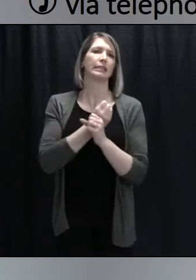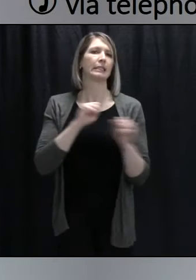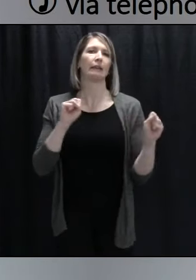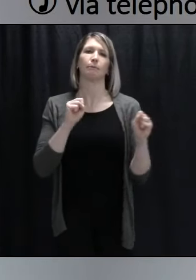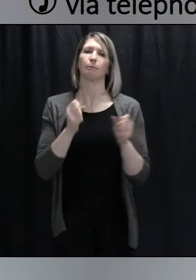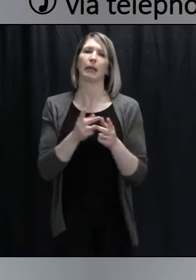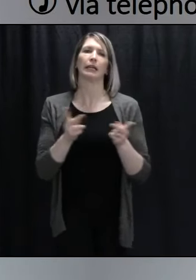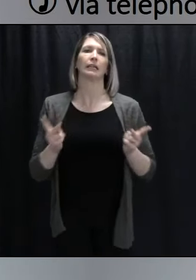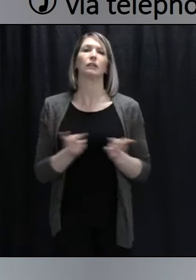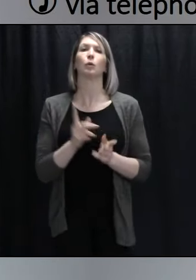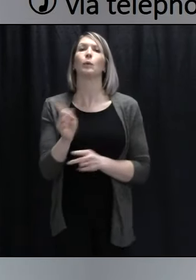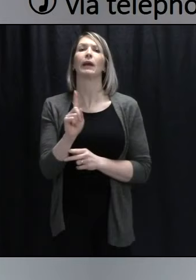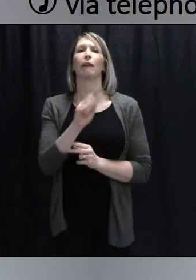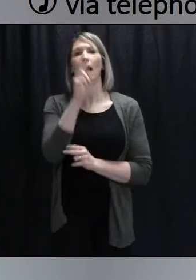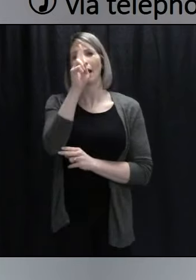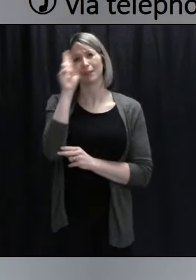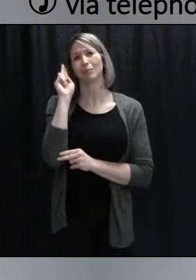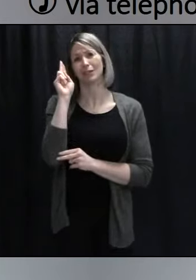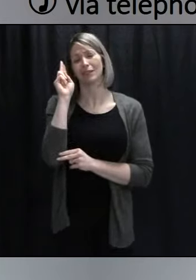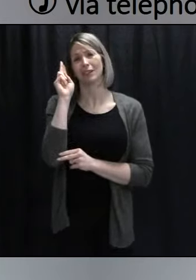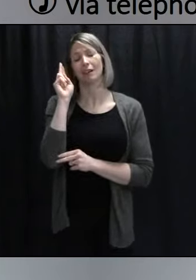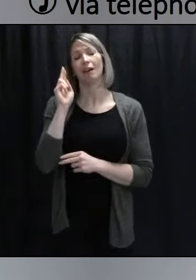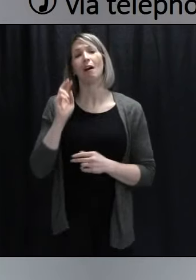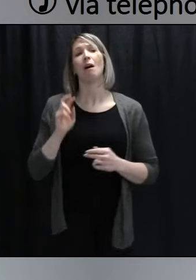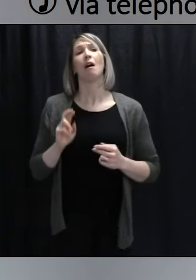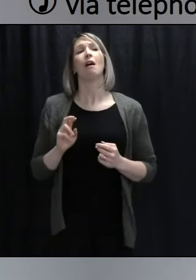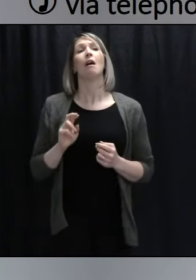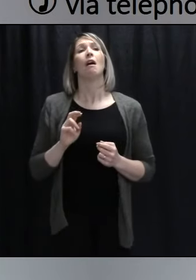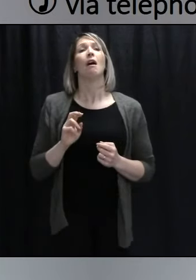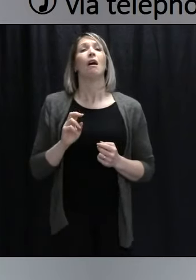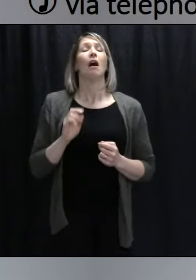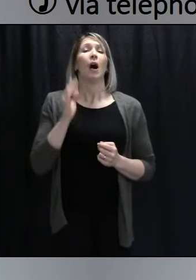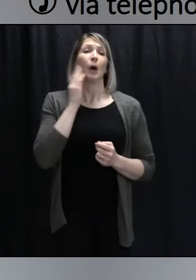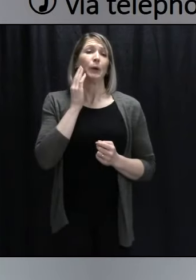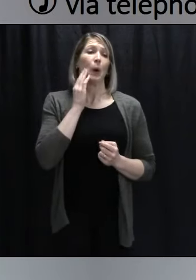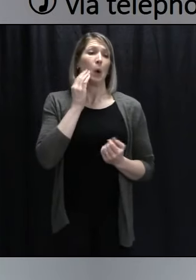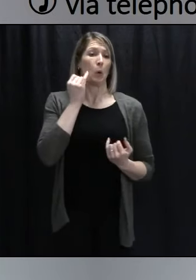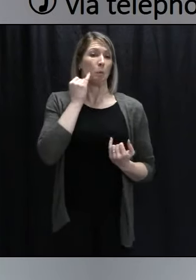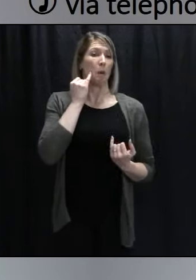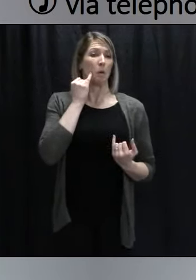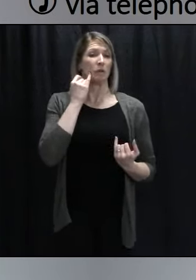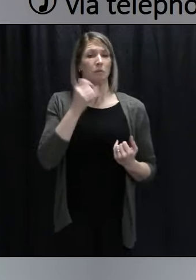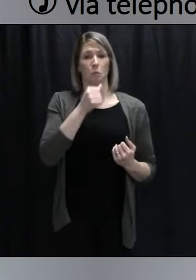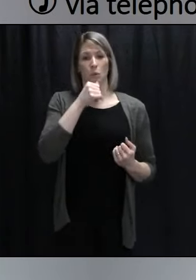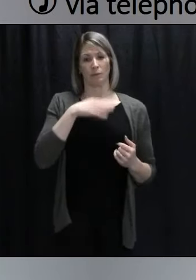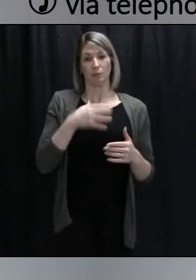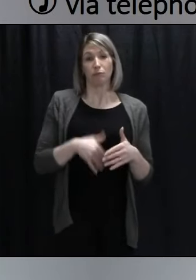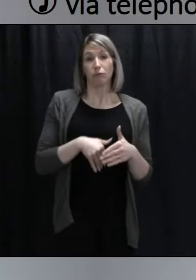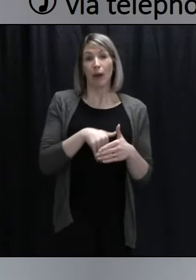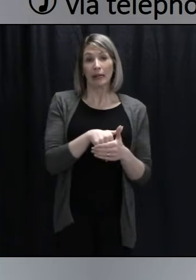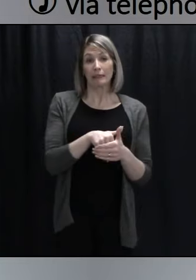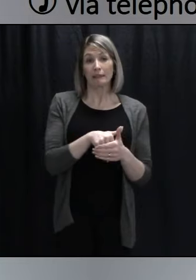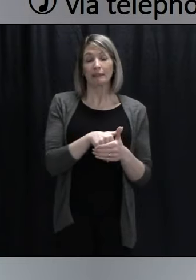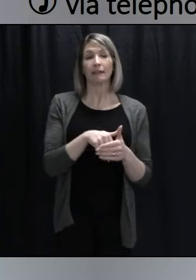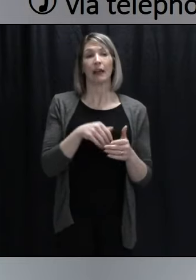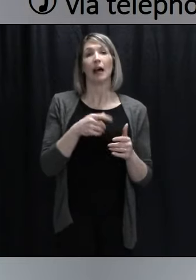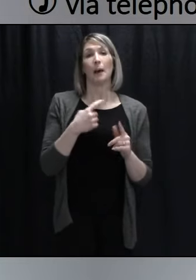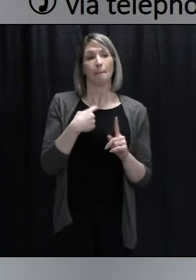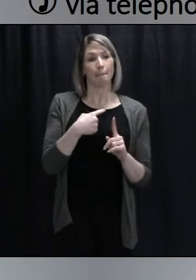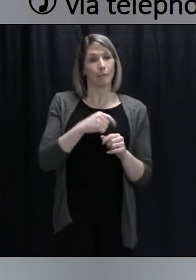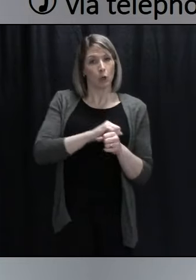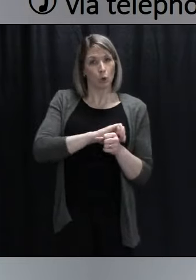It would be unfortunate, if someone escaped COVID-19 to have a major problem with a home